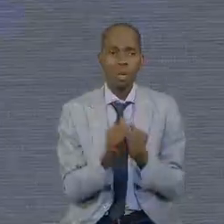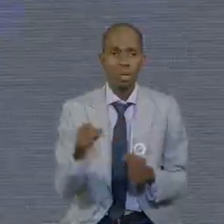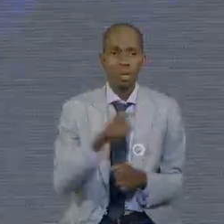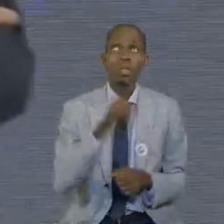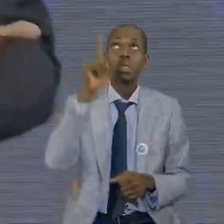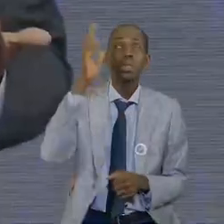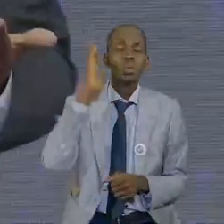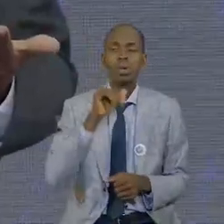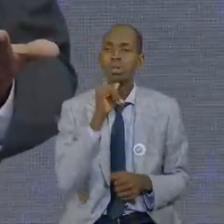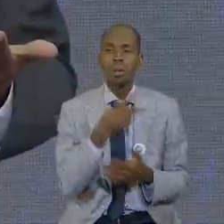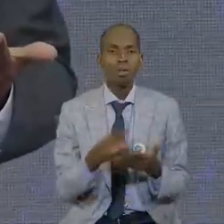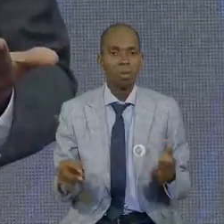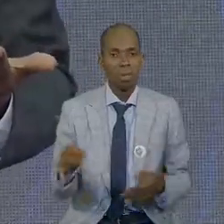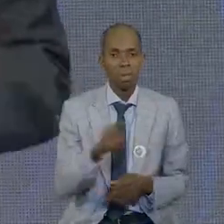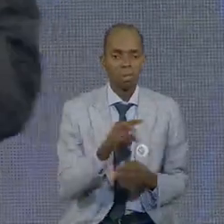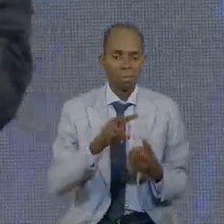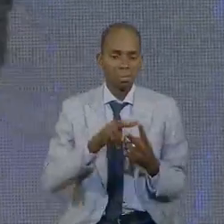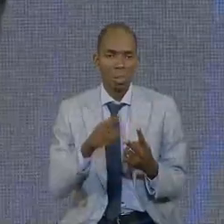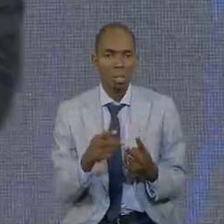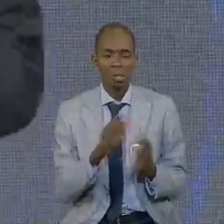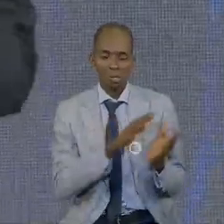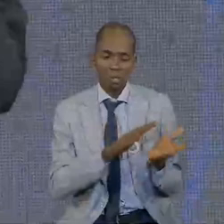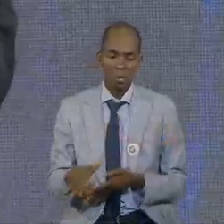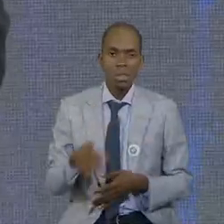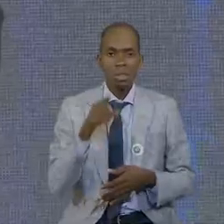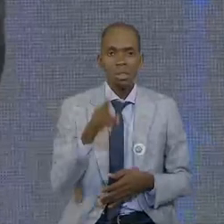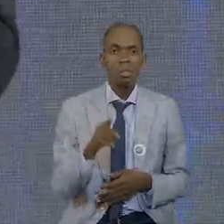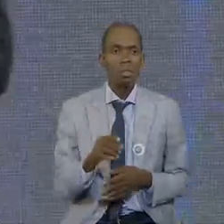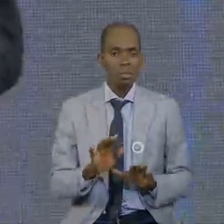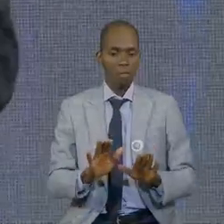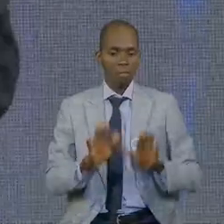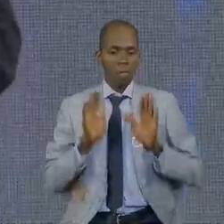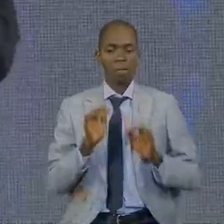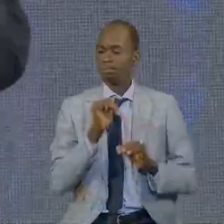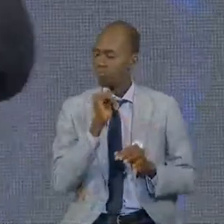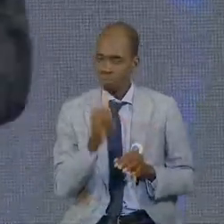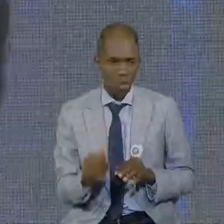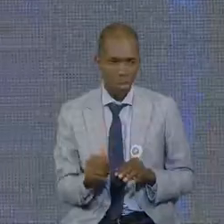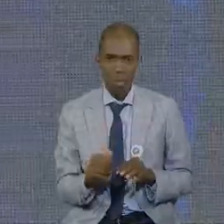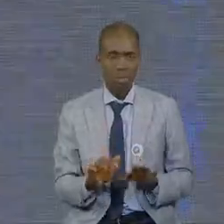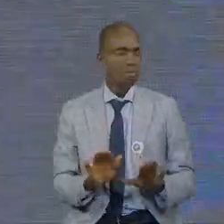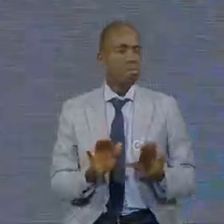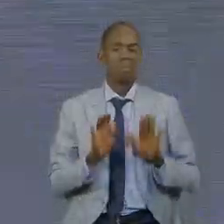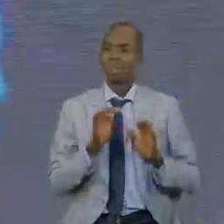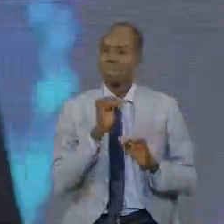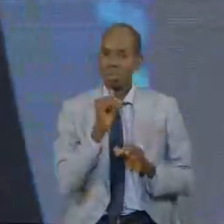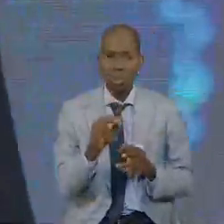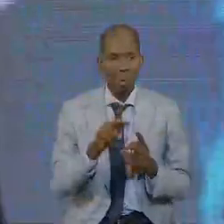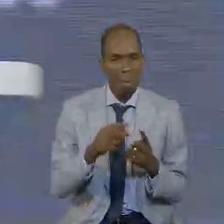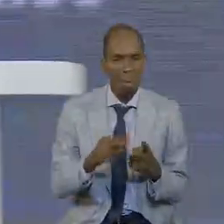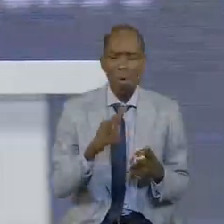thee, neither forsake thee. Fear not. Look at that again. Fear not, neither be